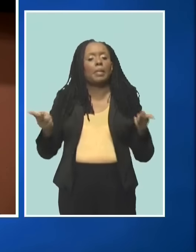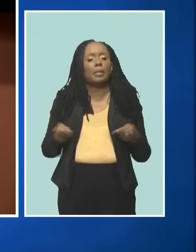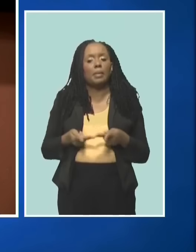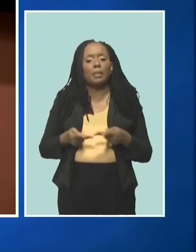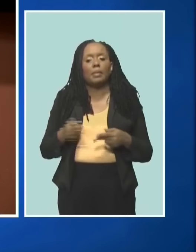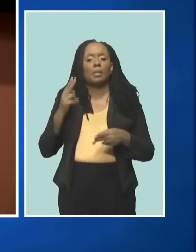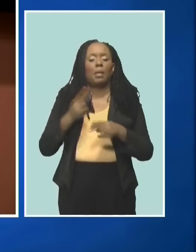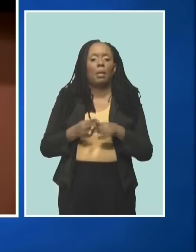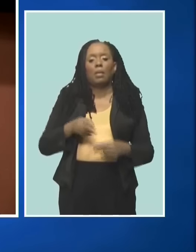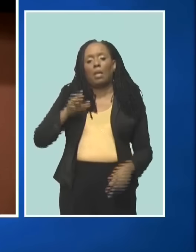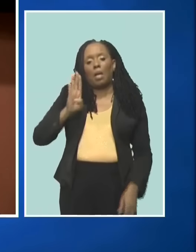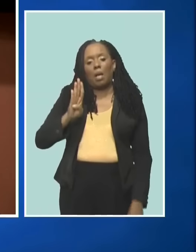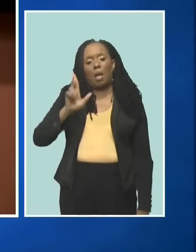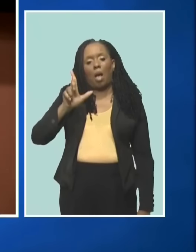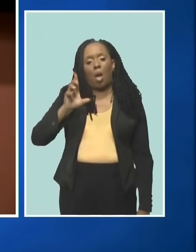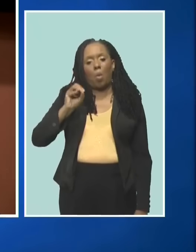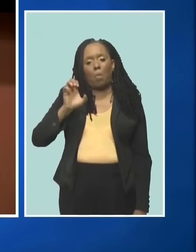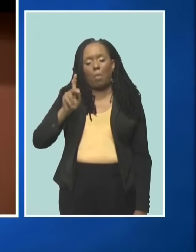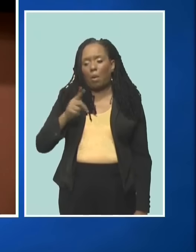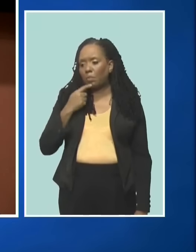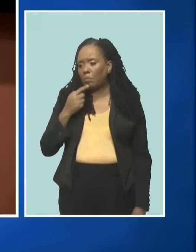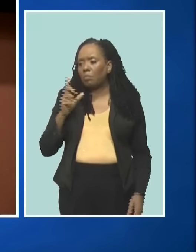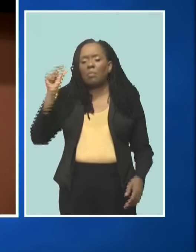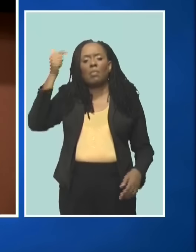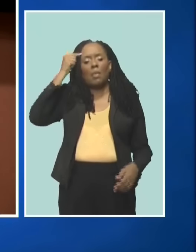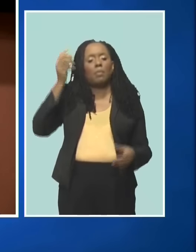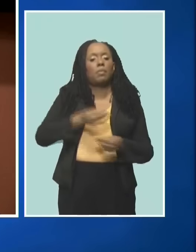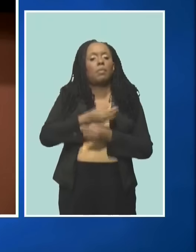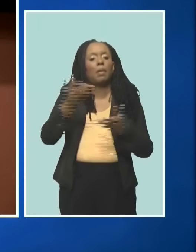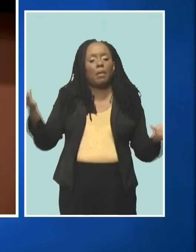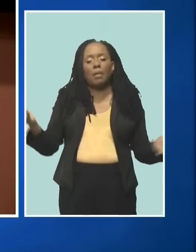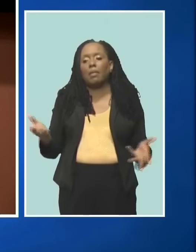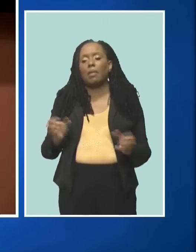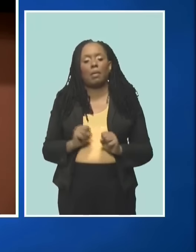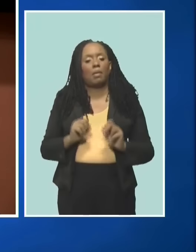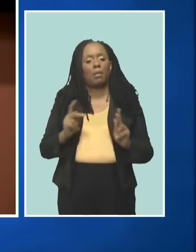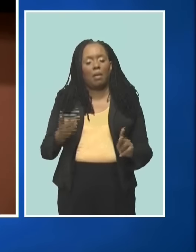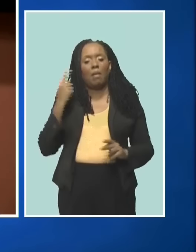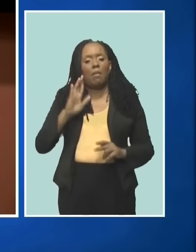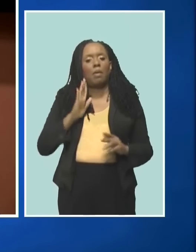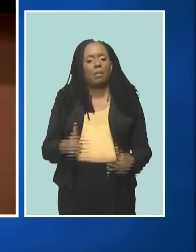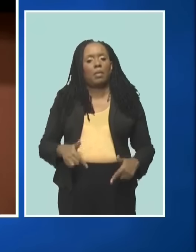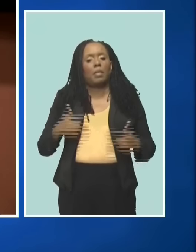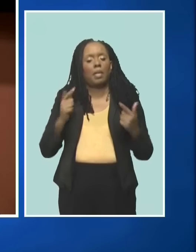look, government is providing you with an opportunity to get your life back on track.